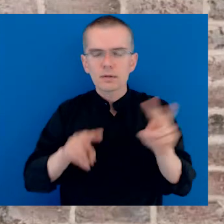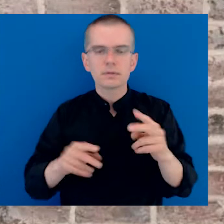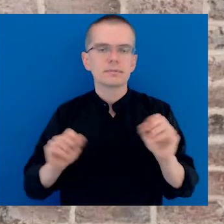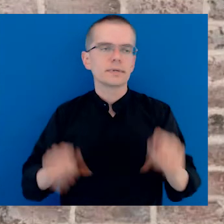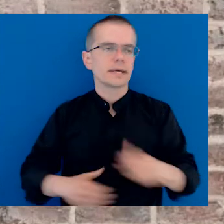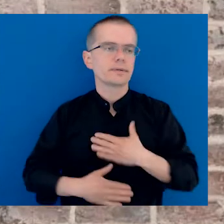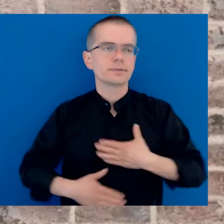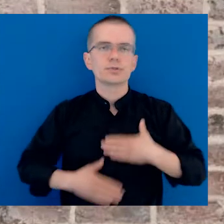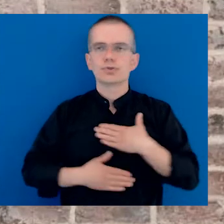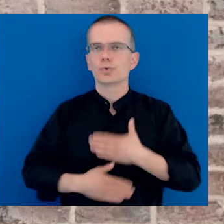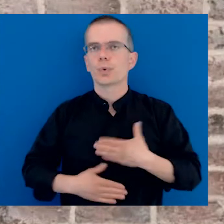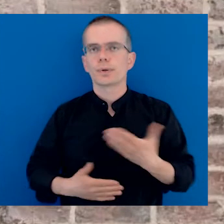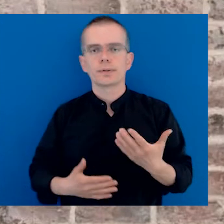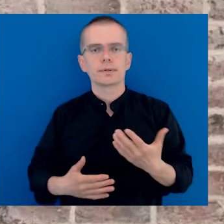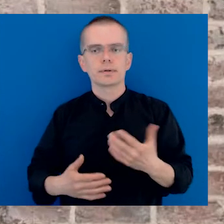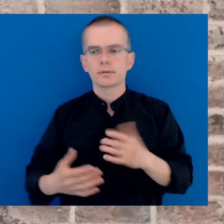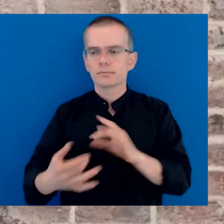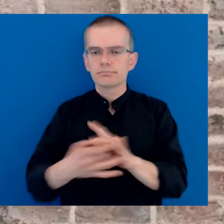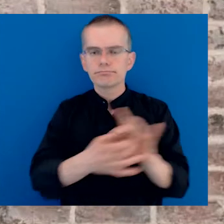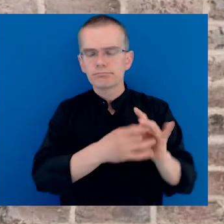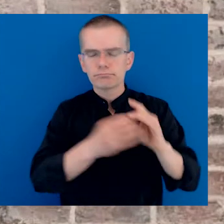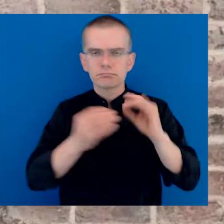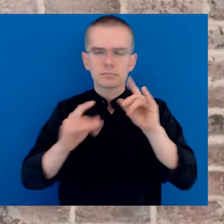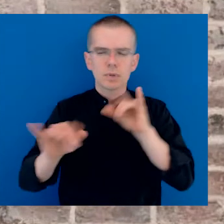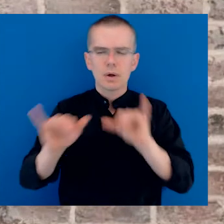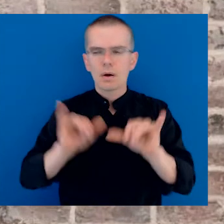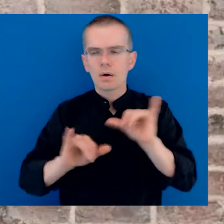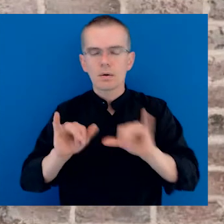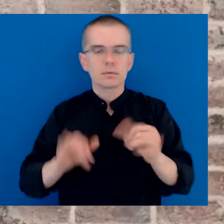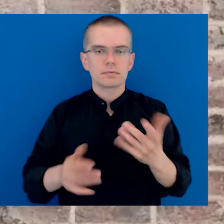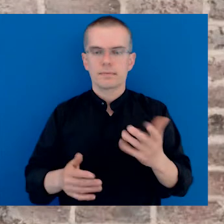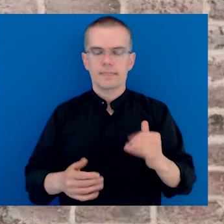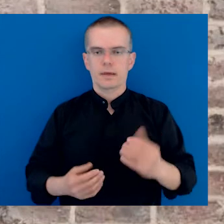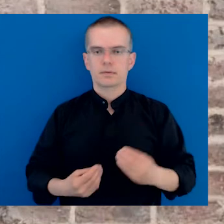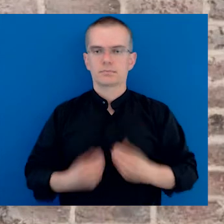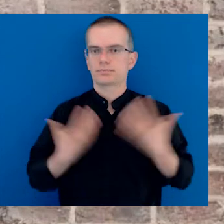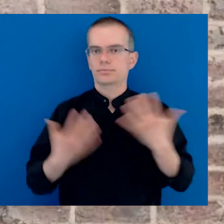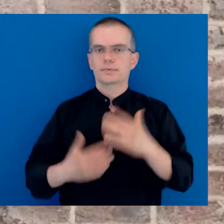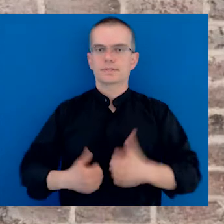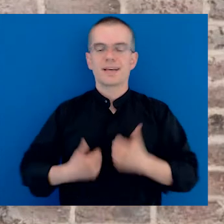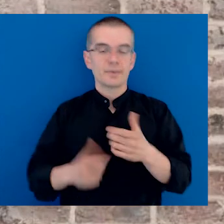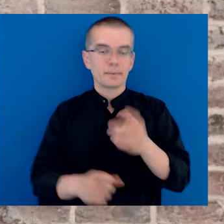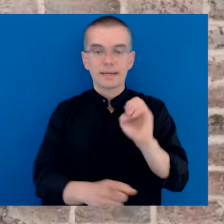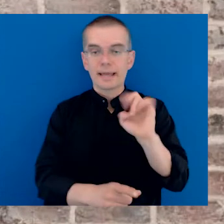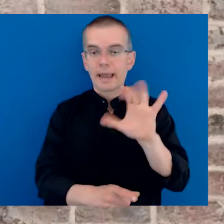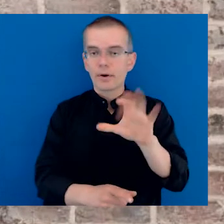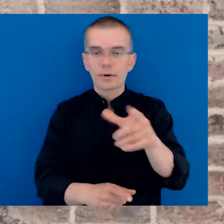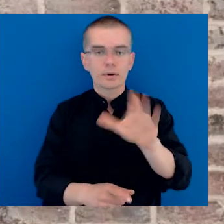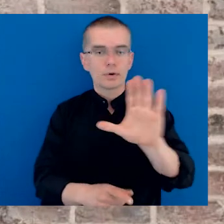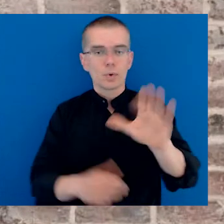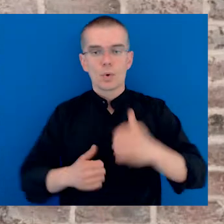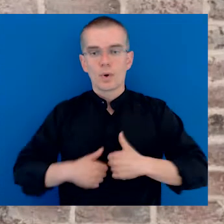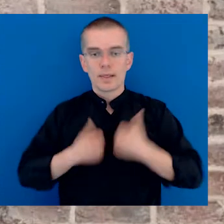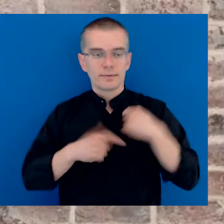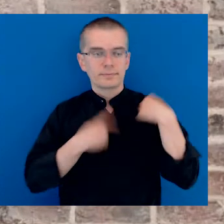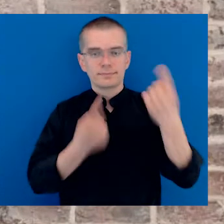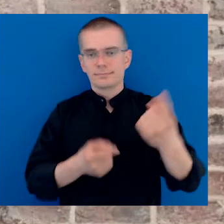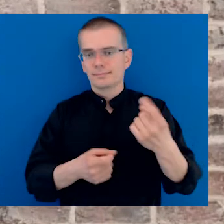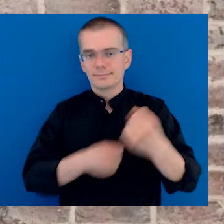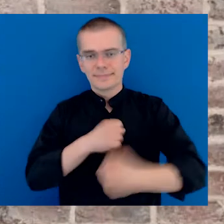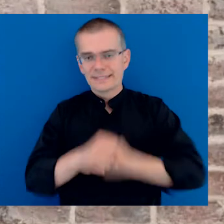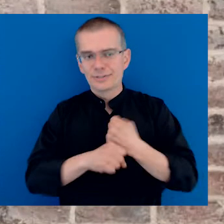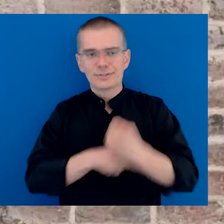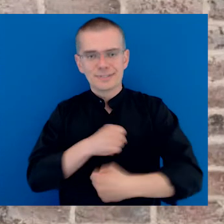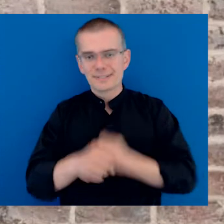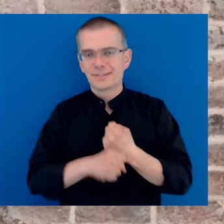enjoy making connections. This enriches your life. I mean, look at you, Eric. You've made your life in baseball as an announcer, and you